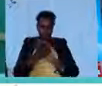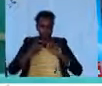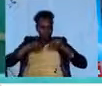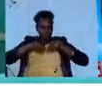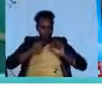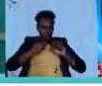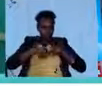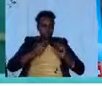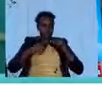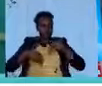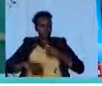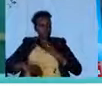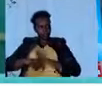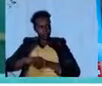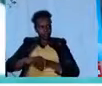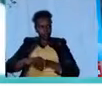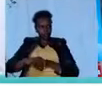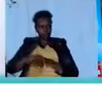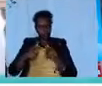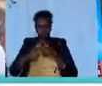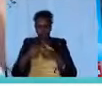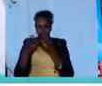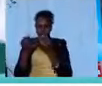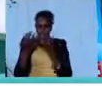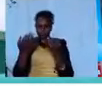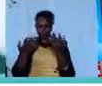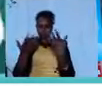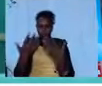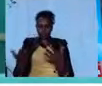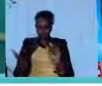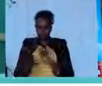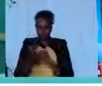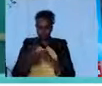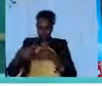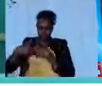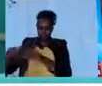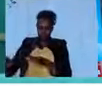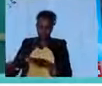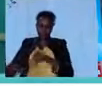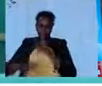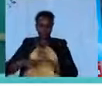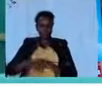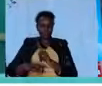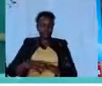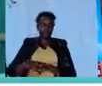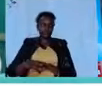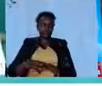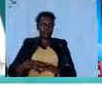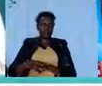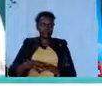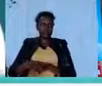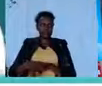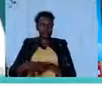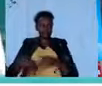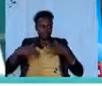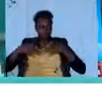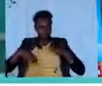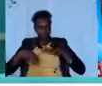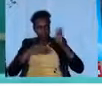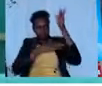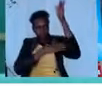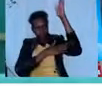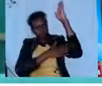broken in this season, and many things that you have lost, you may have lost in this season, to the people of